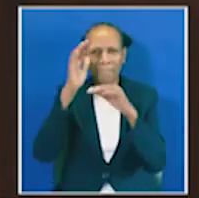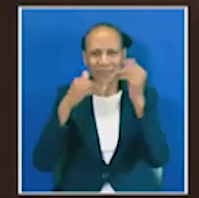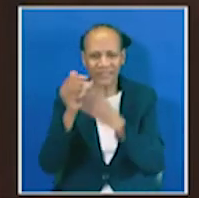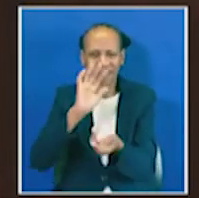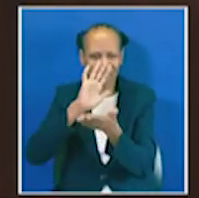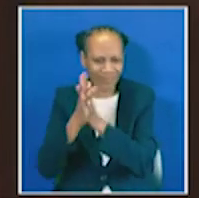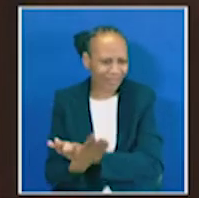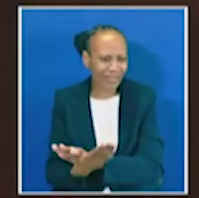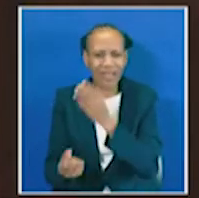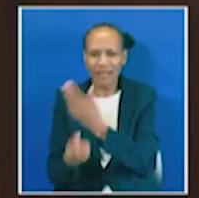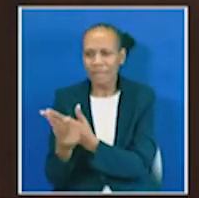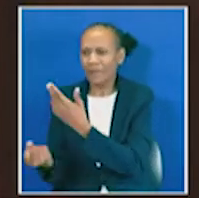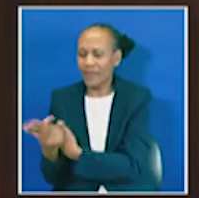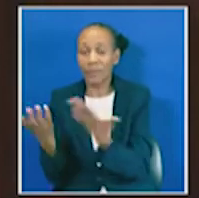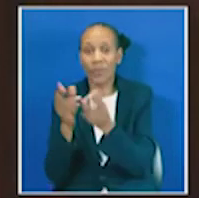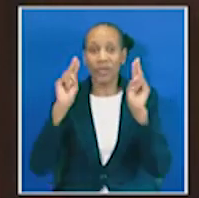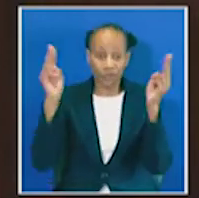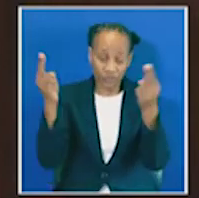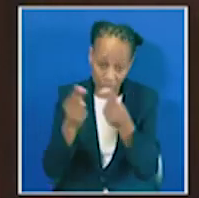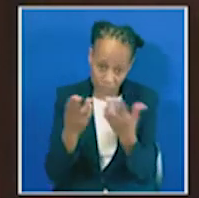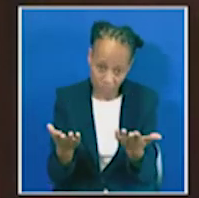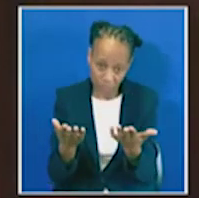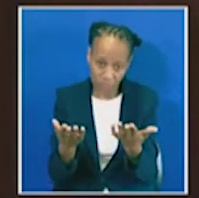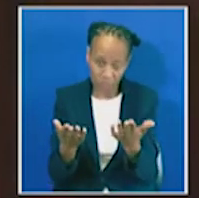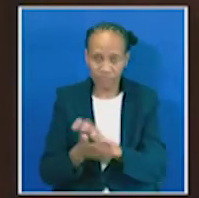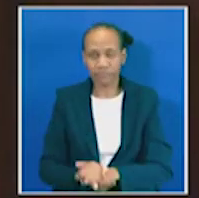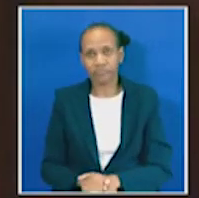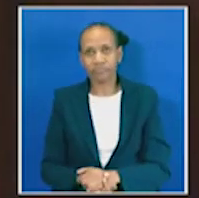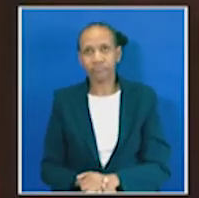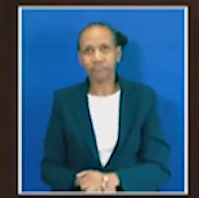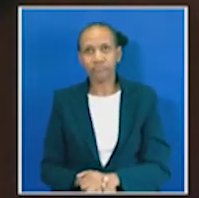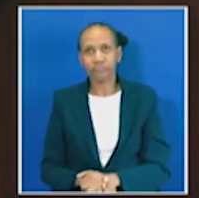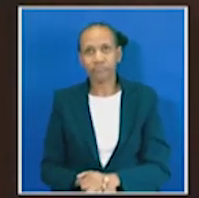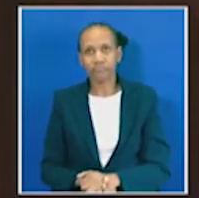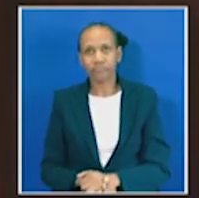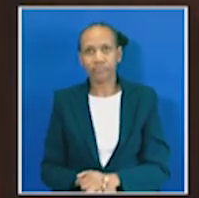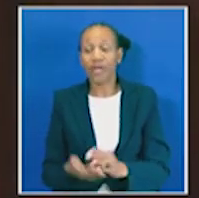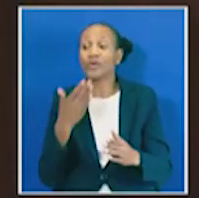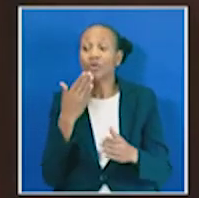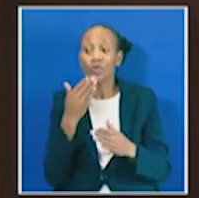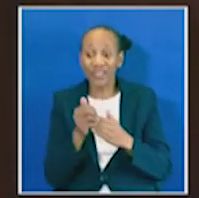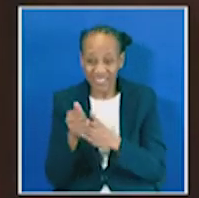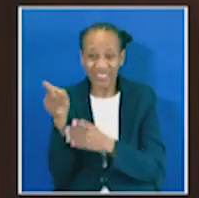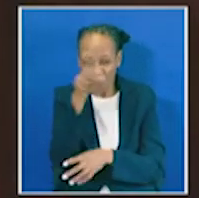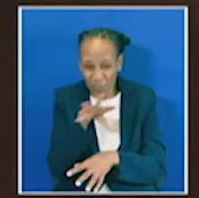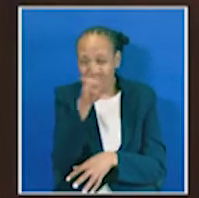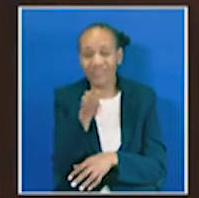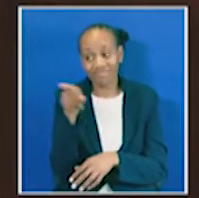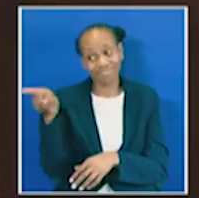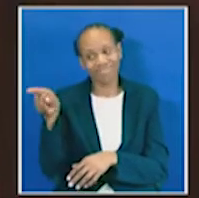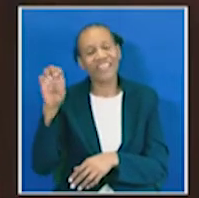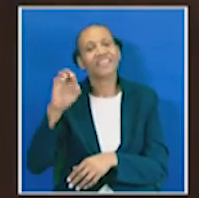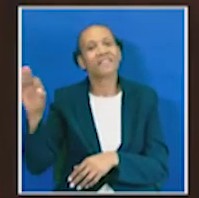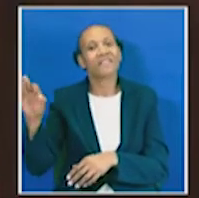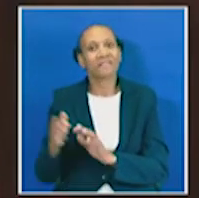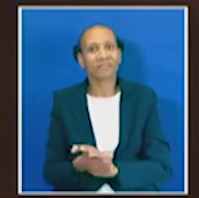of property that has regrettably become a feature of some campus protests under the leadership of the EFF.